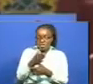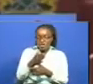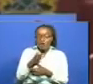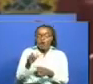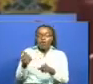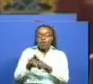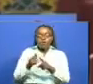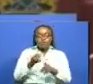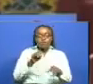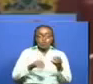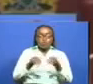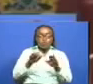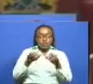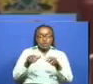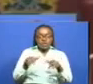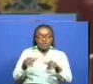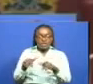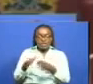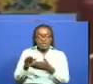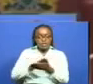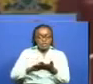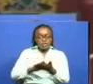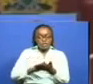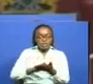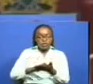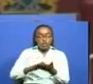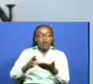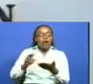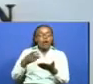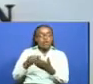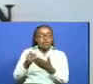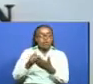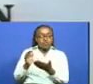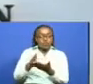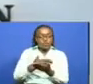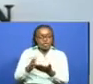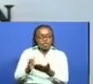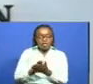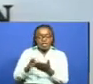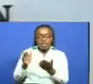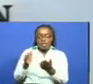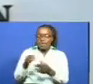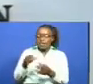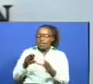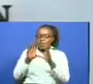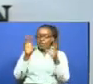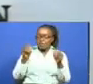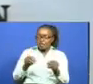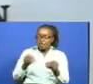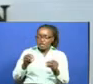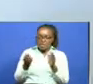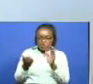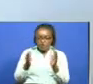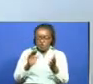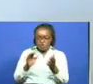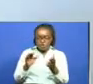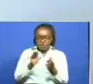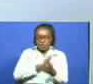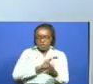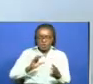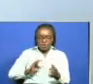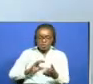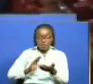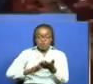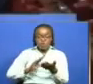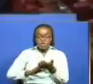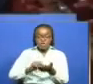to agriculture, form a basis for revenue sharing. The Budget and Appropriations Committee has further recommended that the Senate